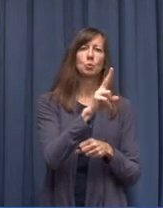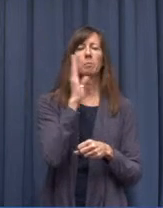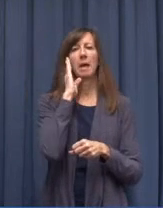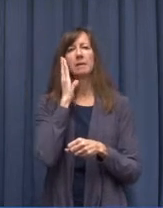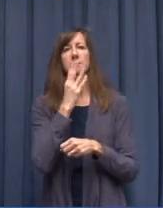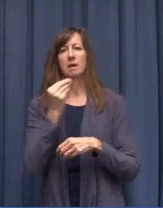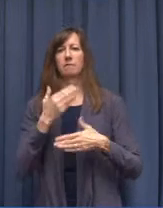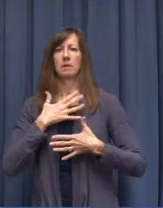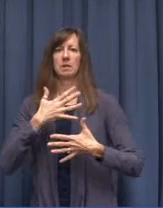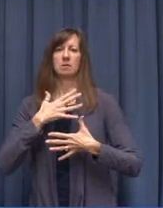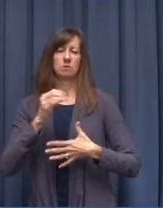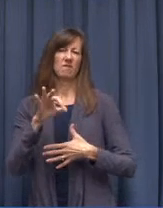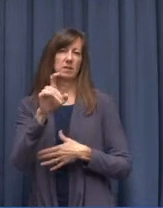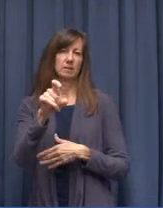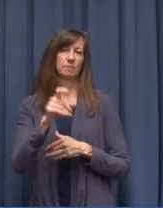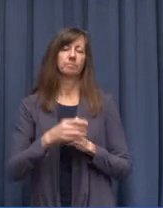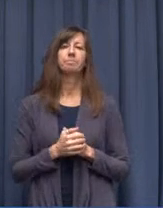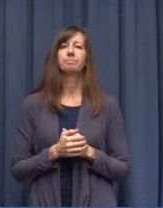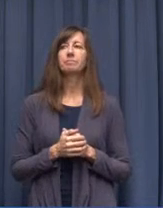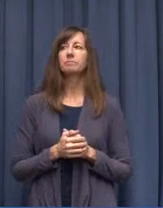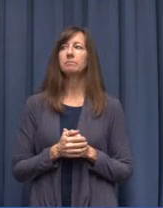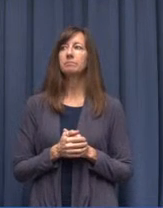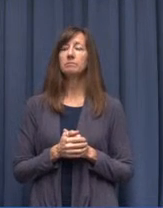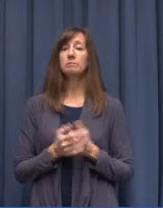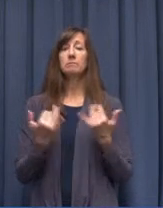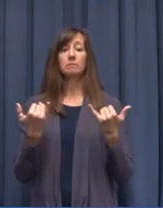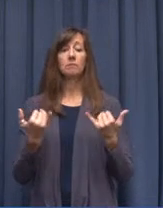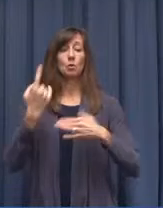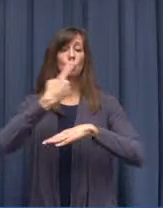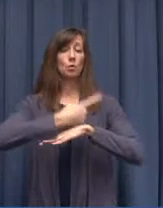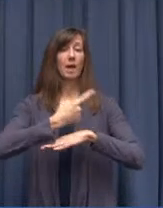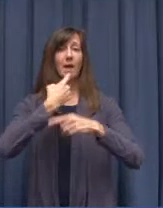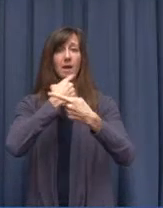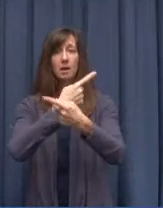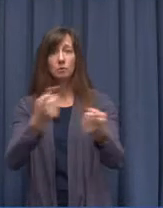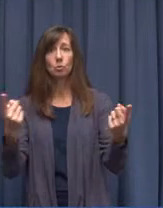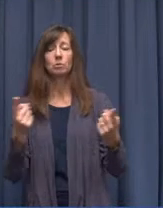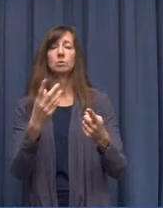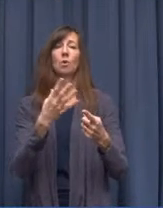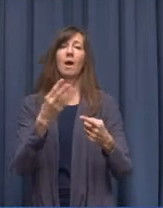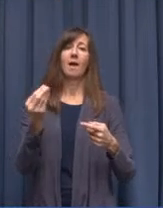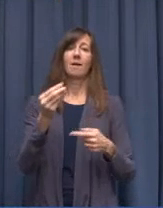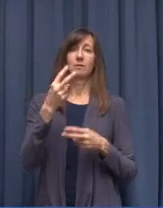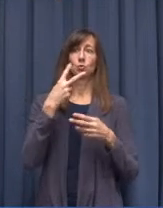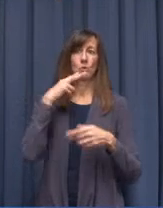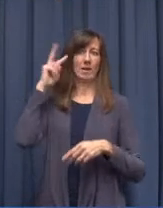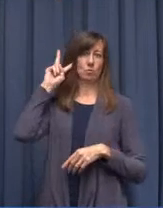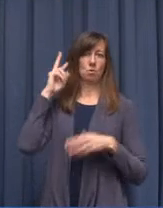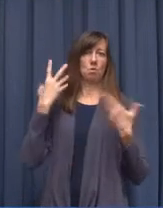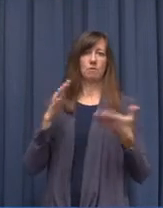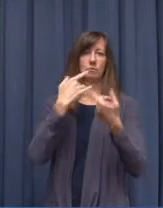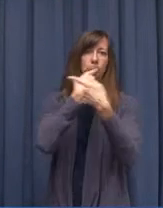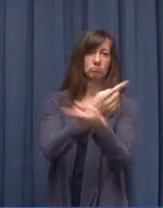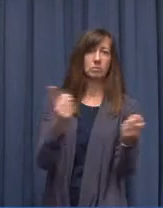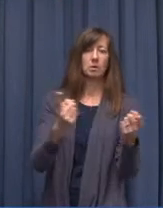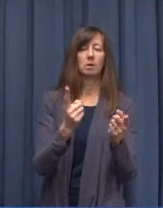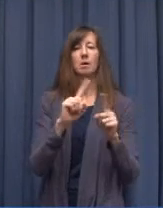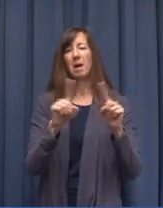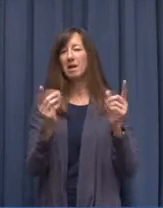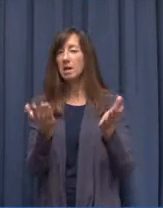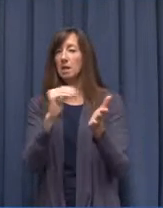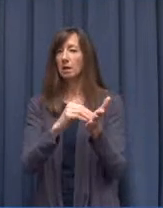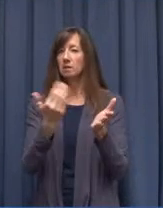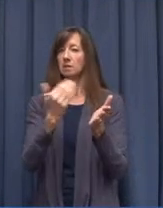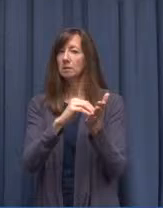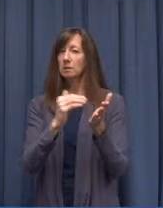I talked about this today. I talked about it 2 days ago, but I'm going to say over and over that these